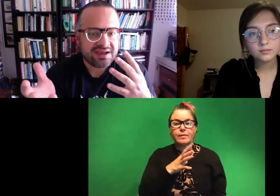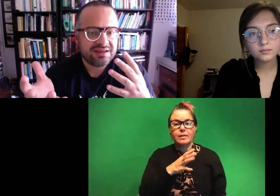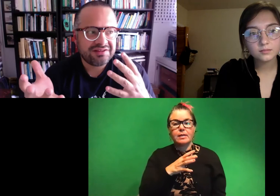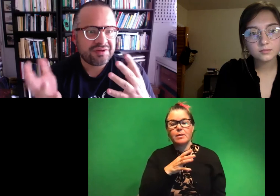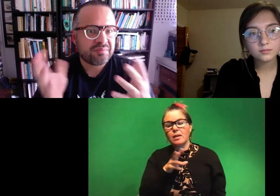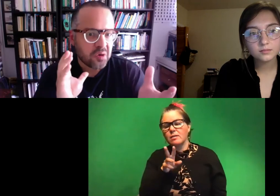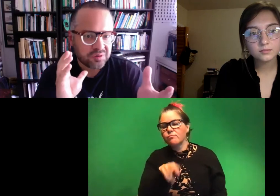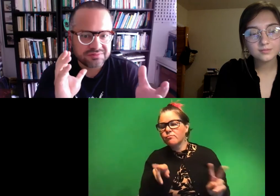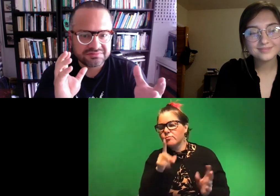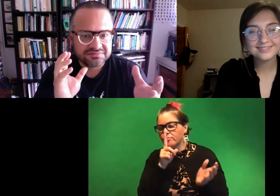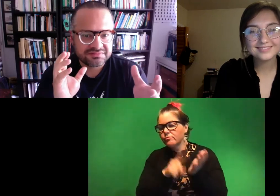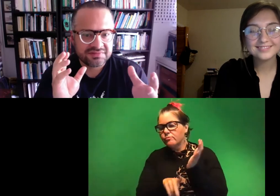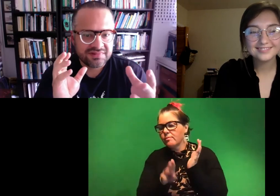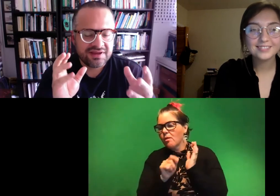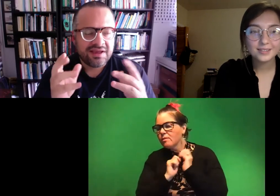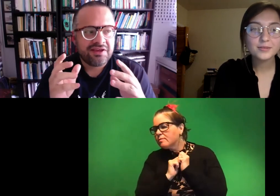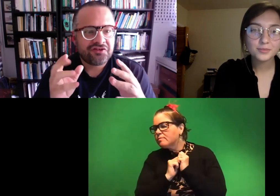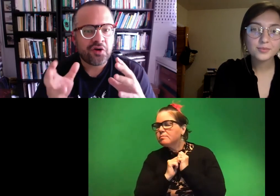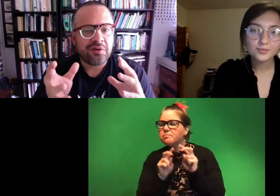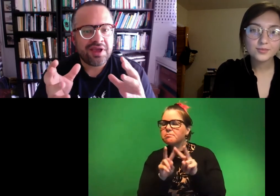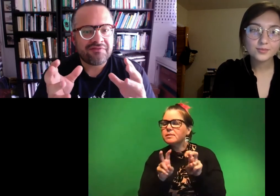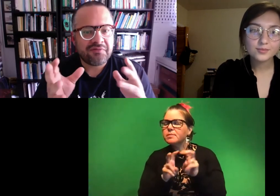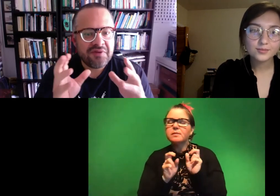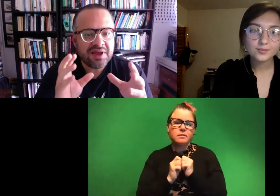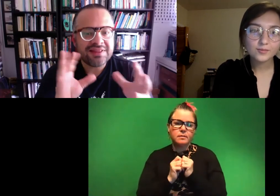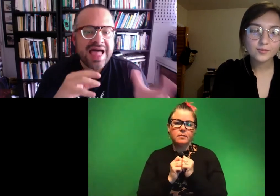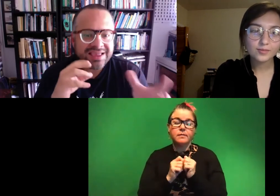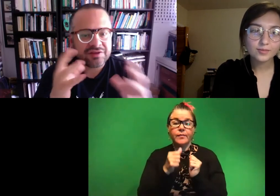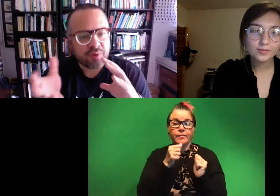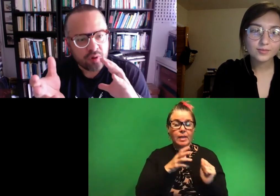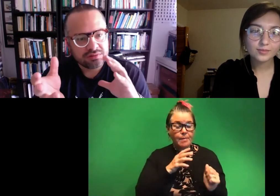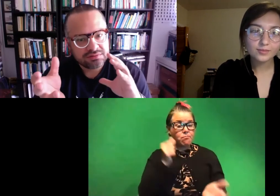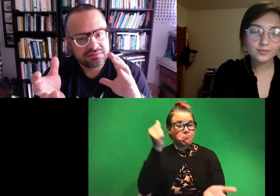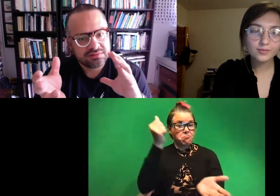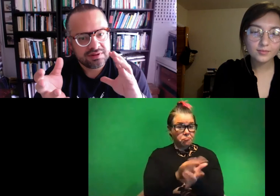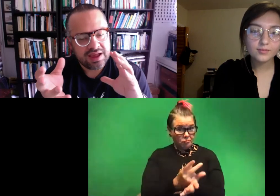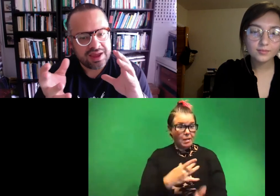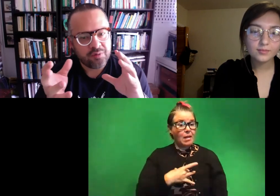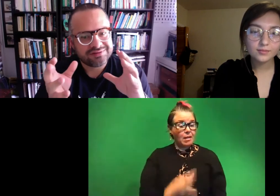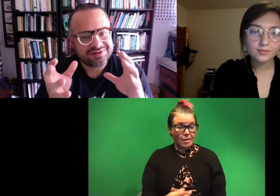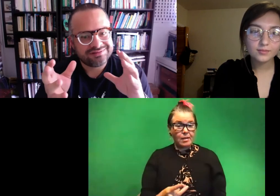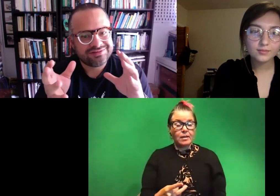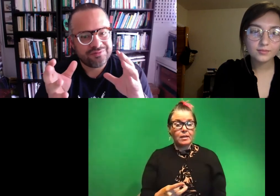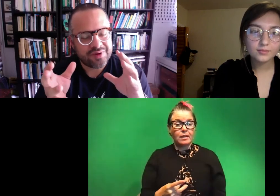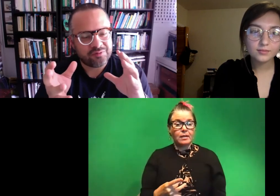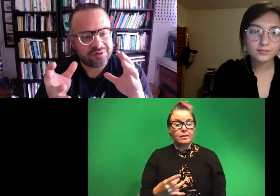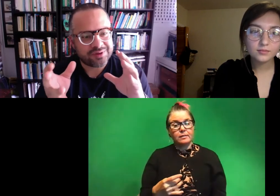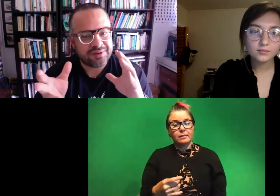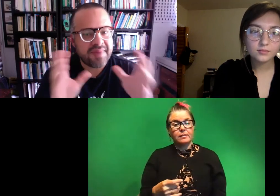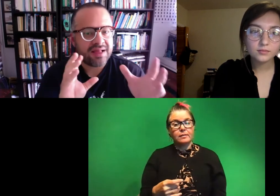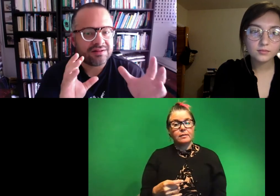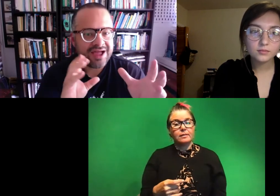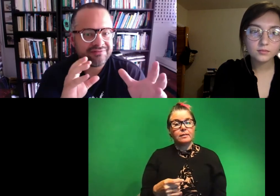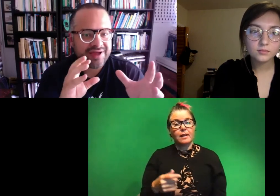check the ball. So if the female like the ball, and what